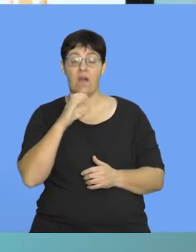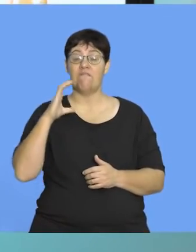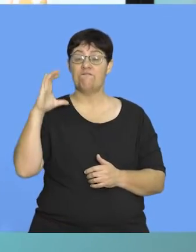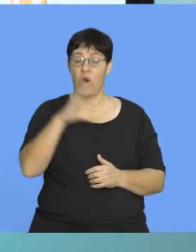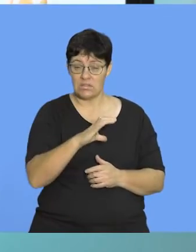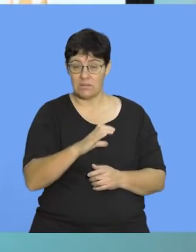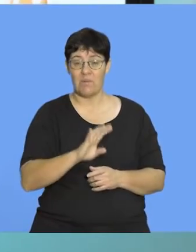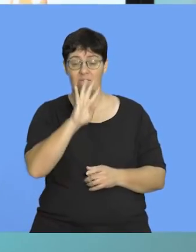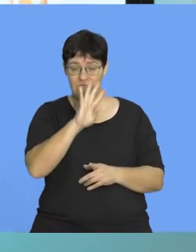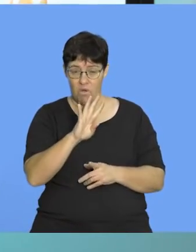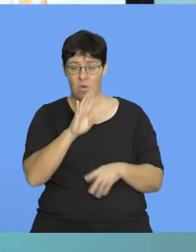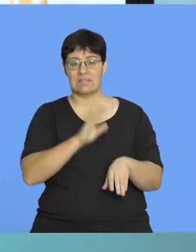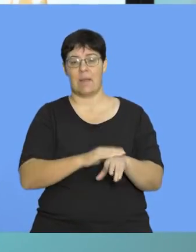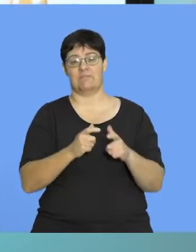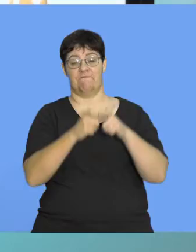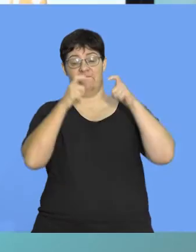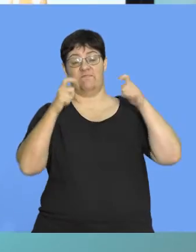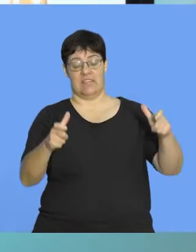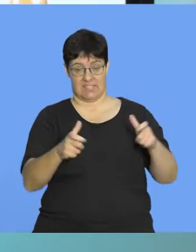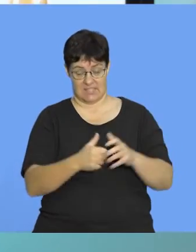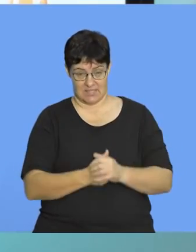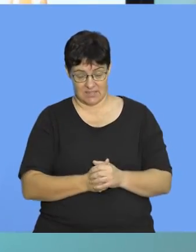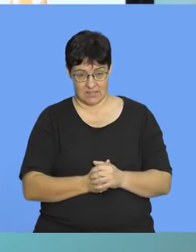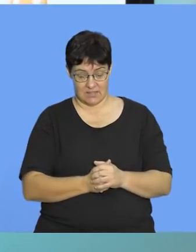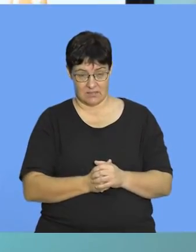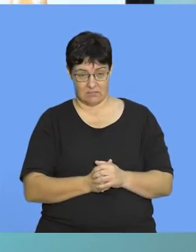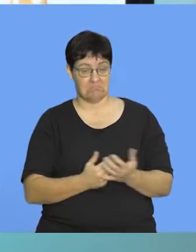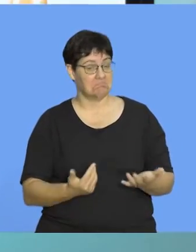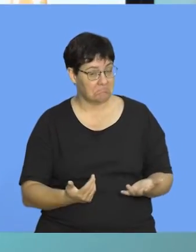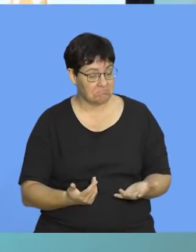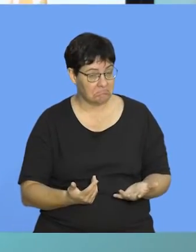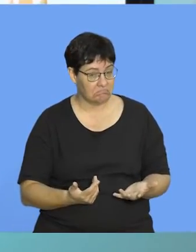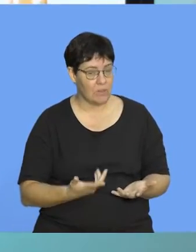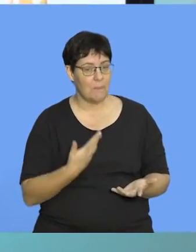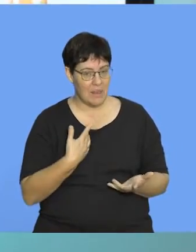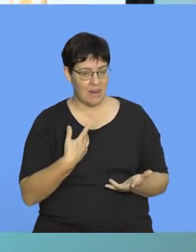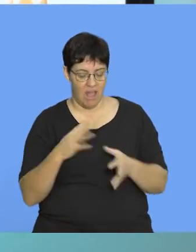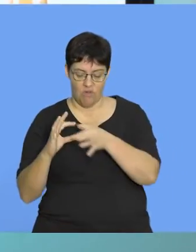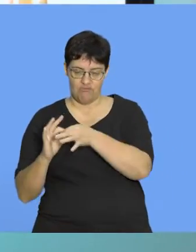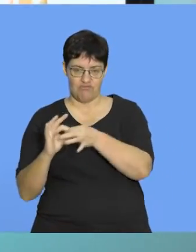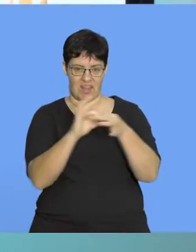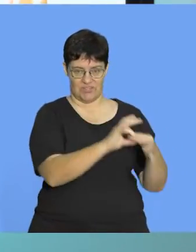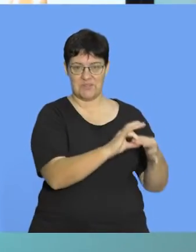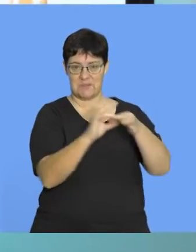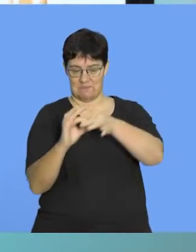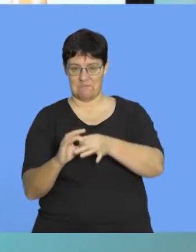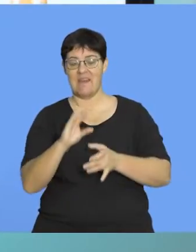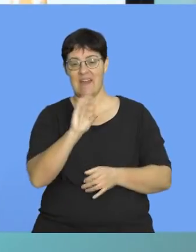4 times bigger. That tells me there's a relationship,